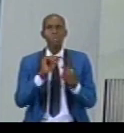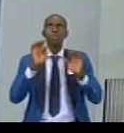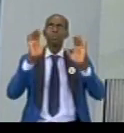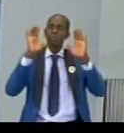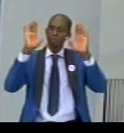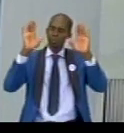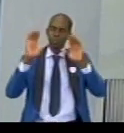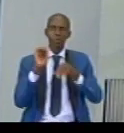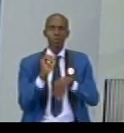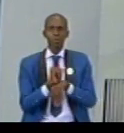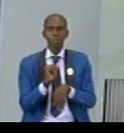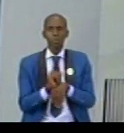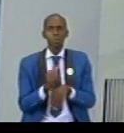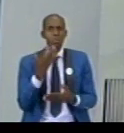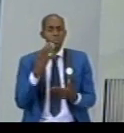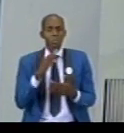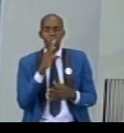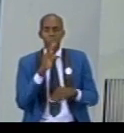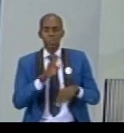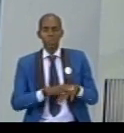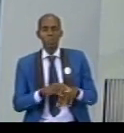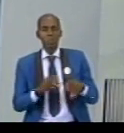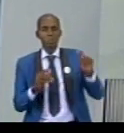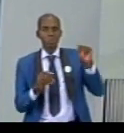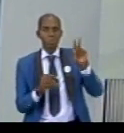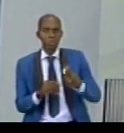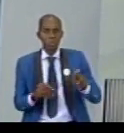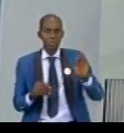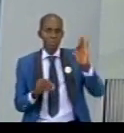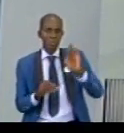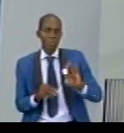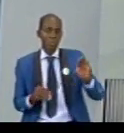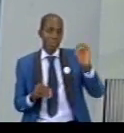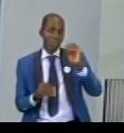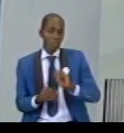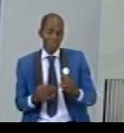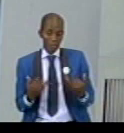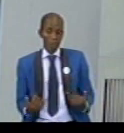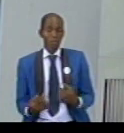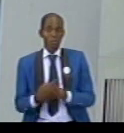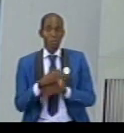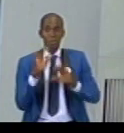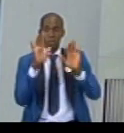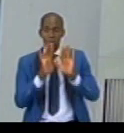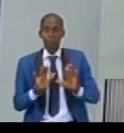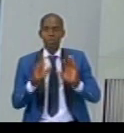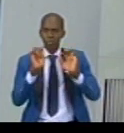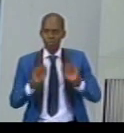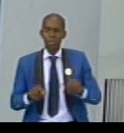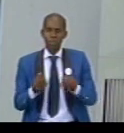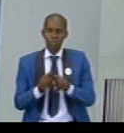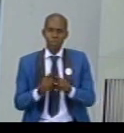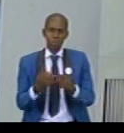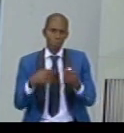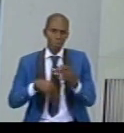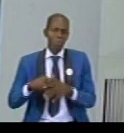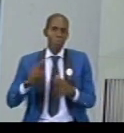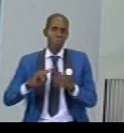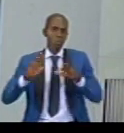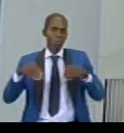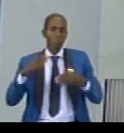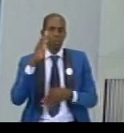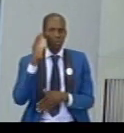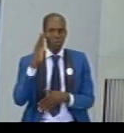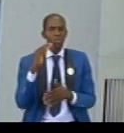on Friday, on Saturday or today, you can come out as well and say, yes, here am I. I'm a brand new creation.